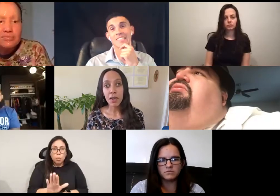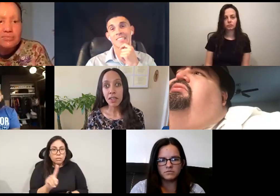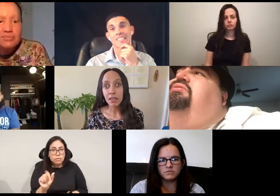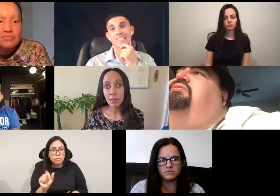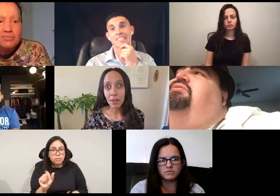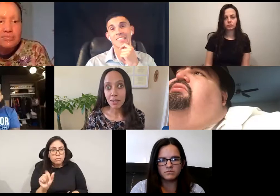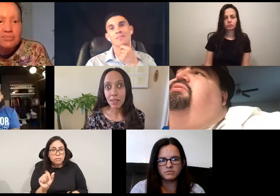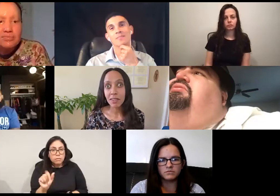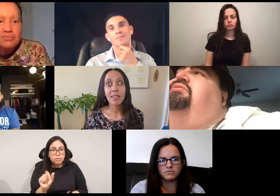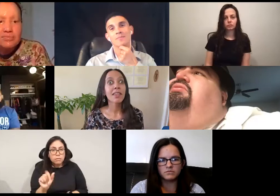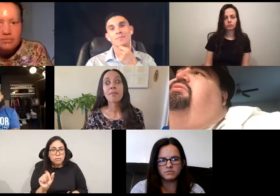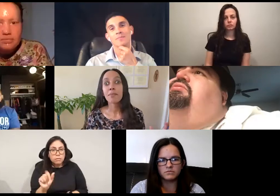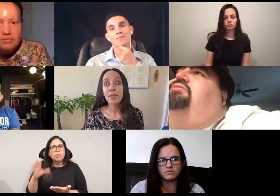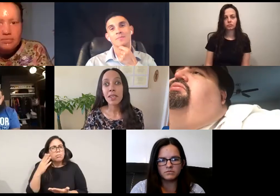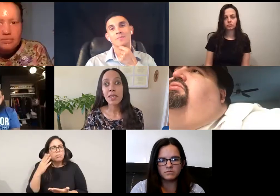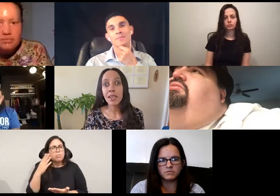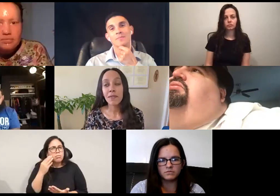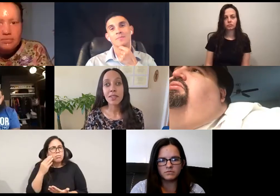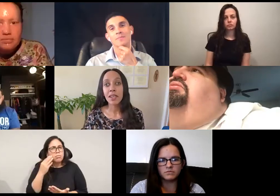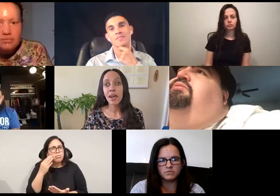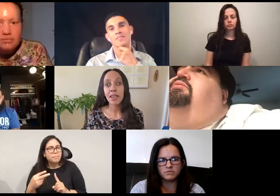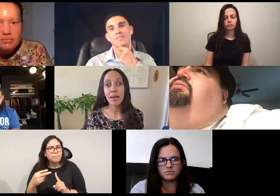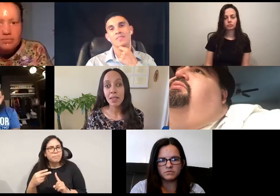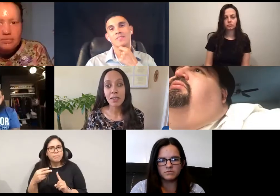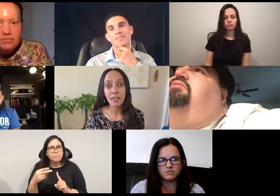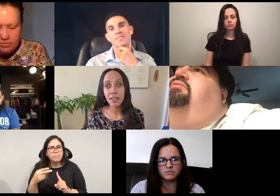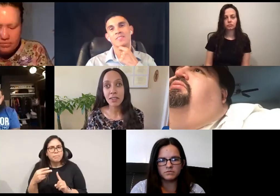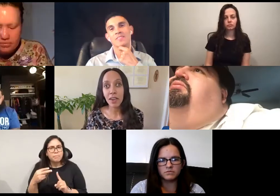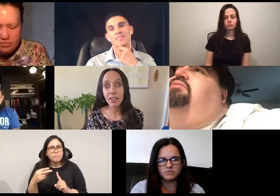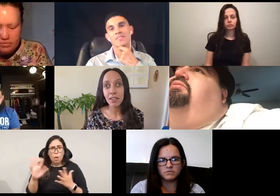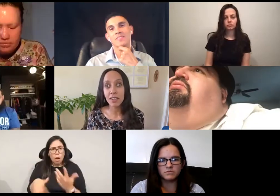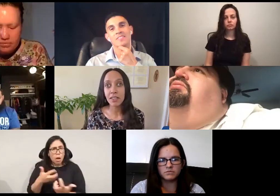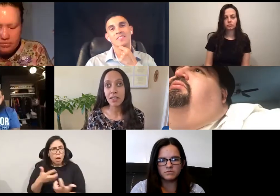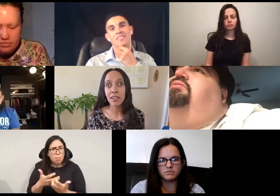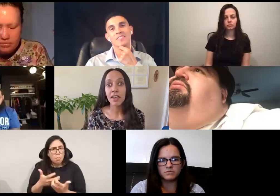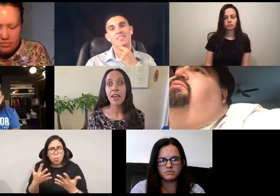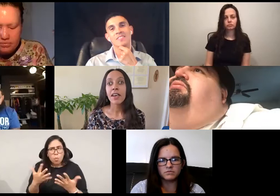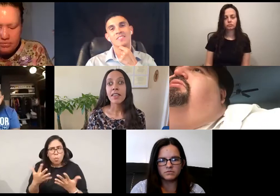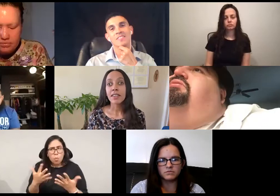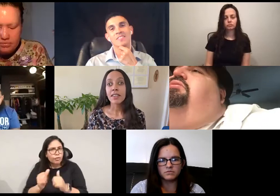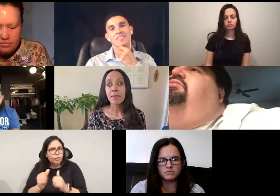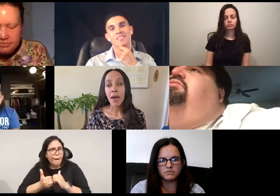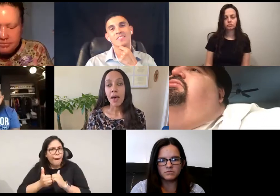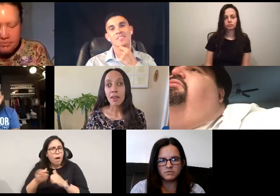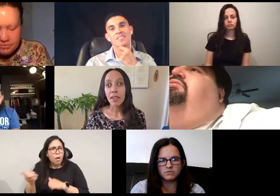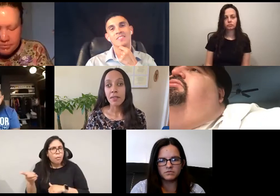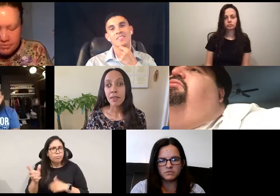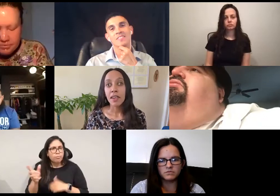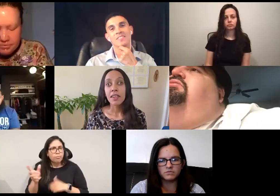about their experiences, beliefs, accommodations, and strategies. That's